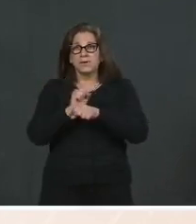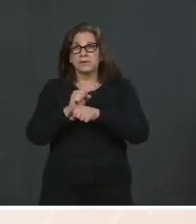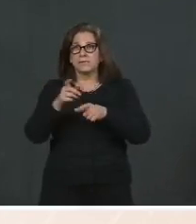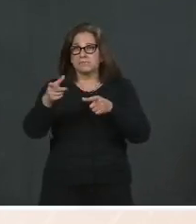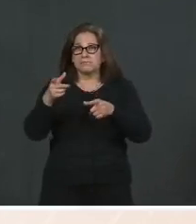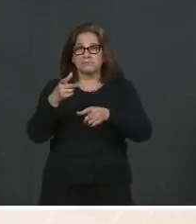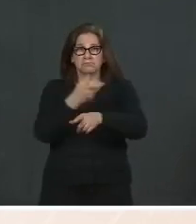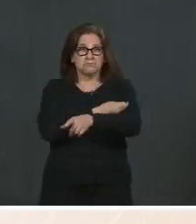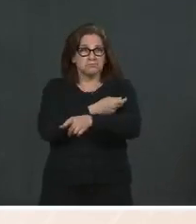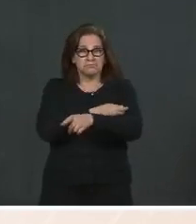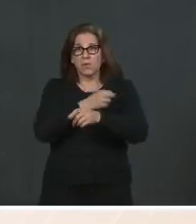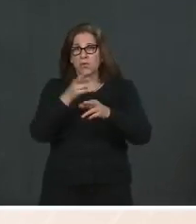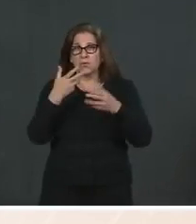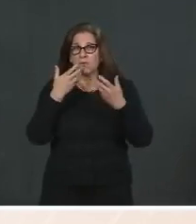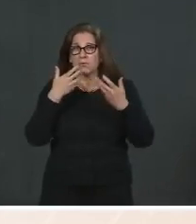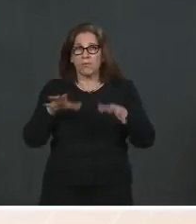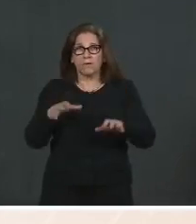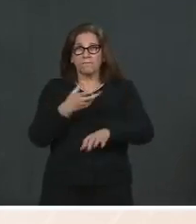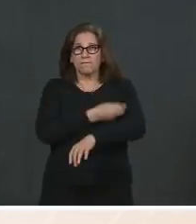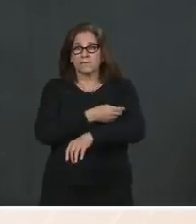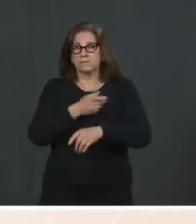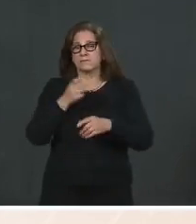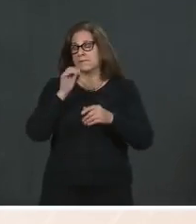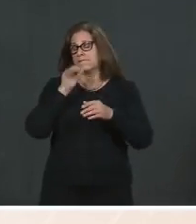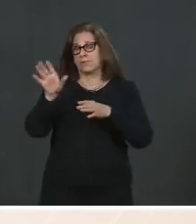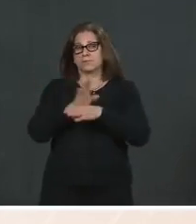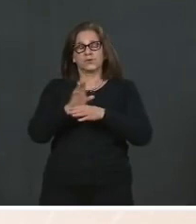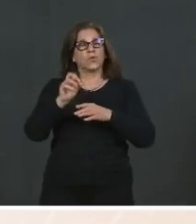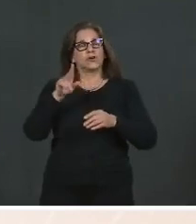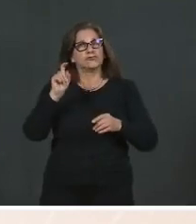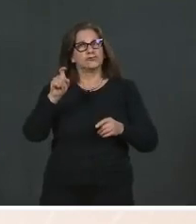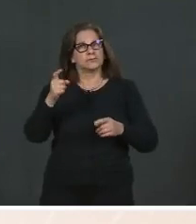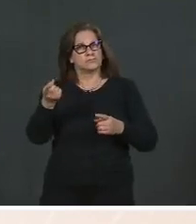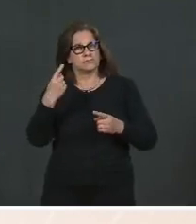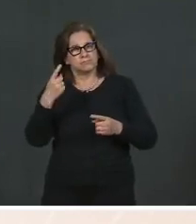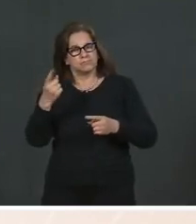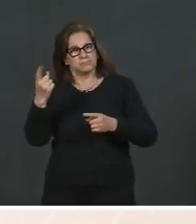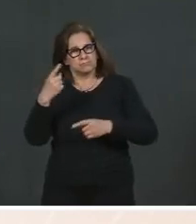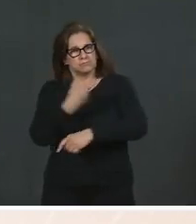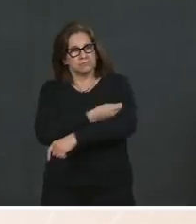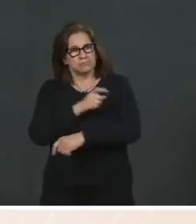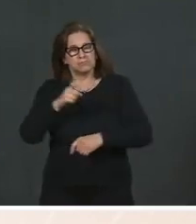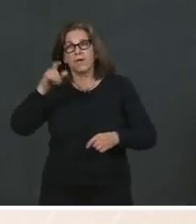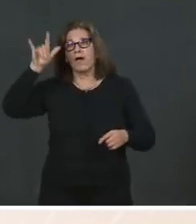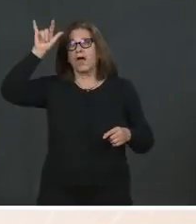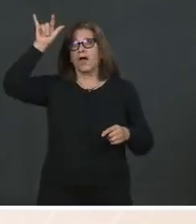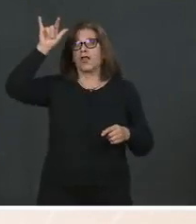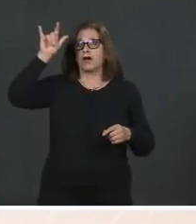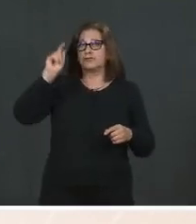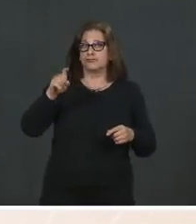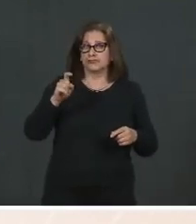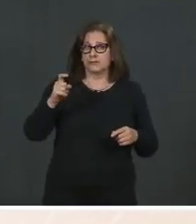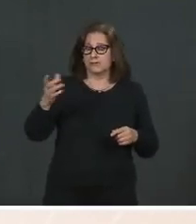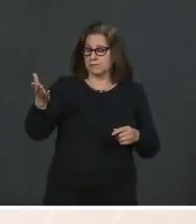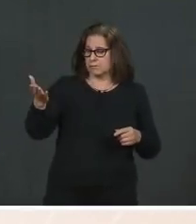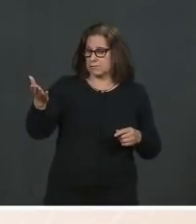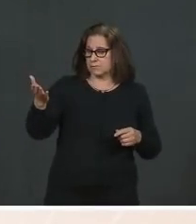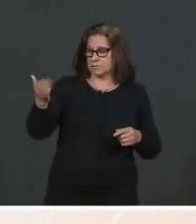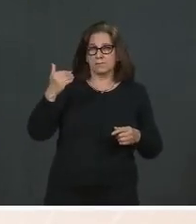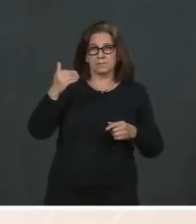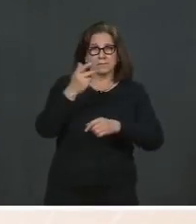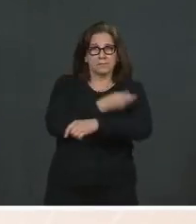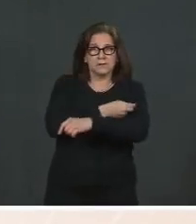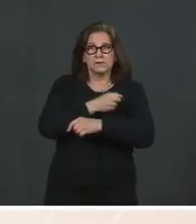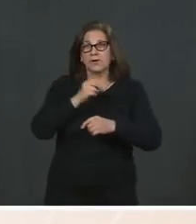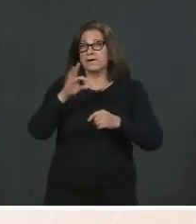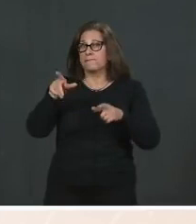into the workplace, or that airlines could reject people from getting on the plane if they have decided not to get a vaccine? Well, we're going